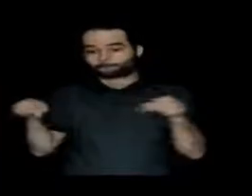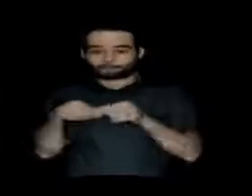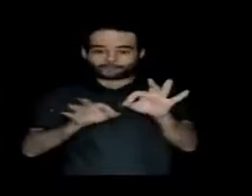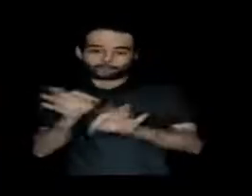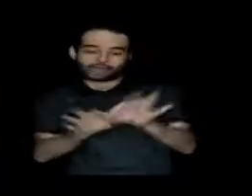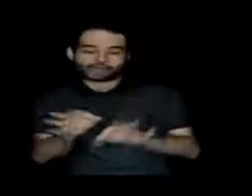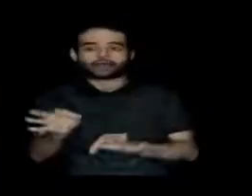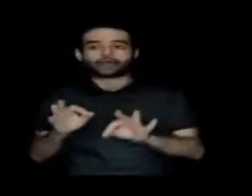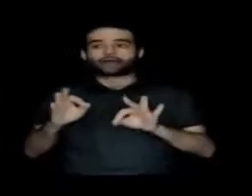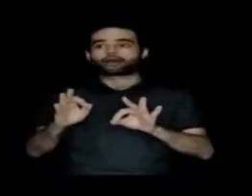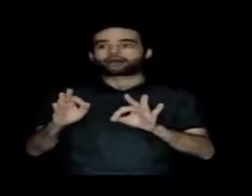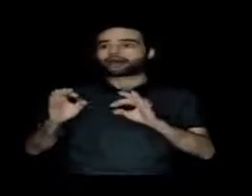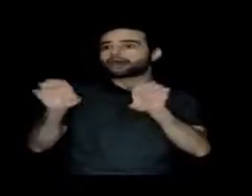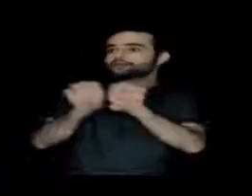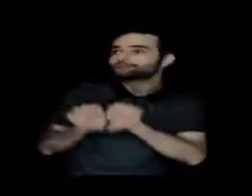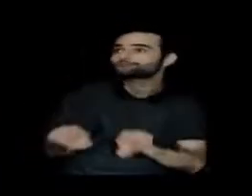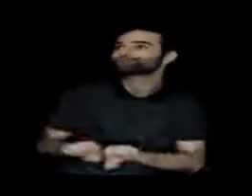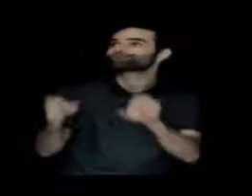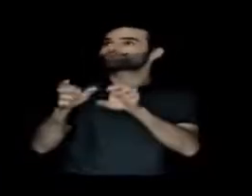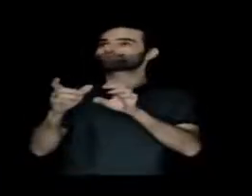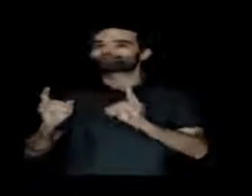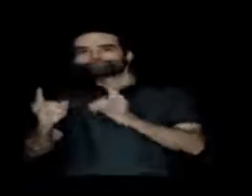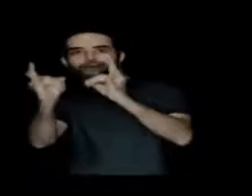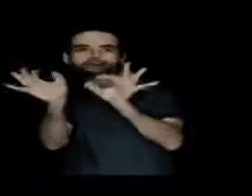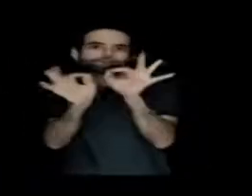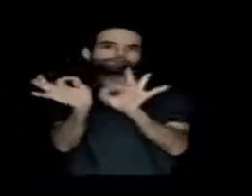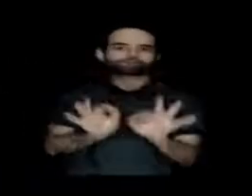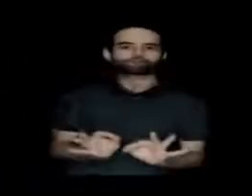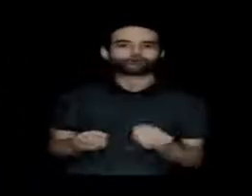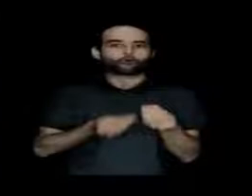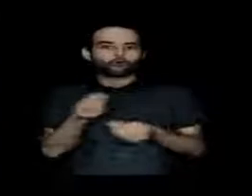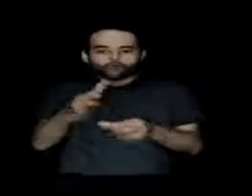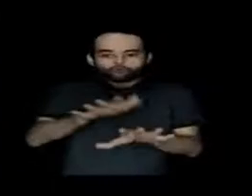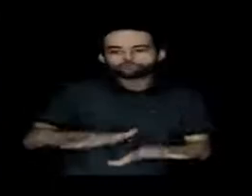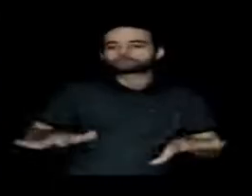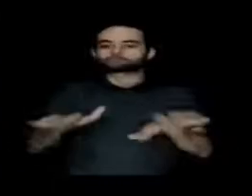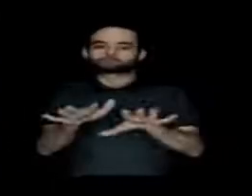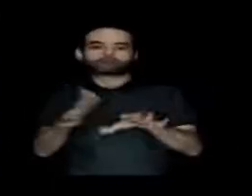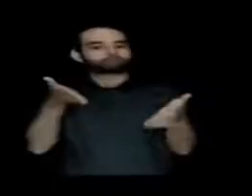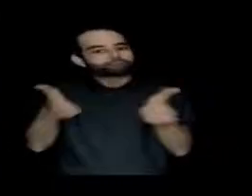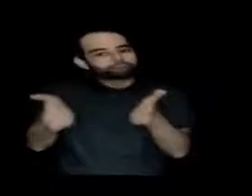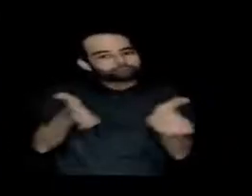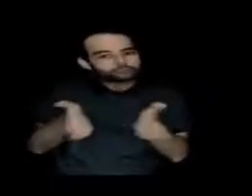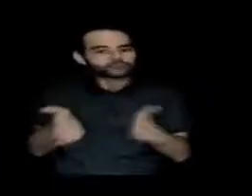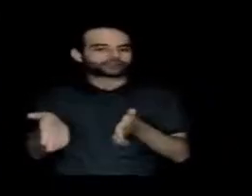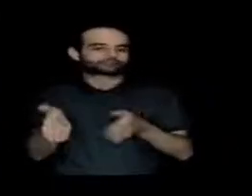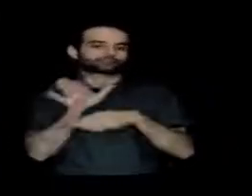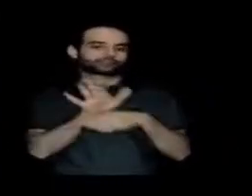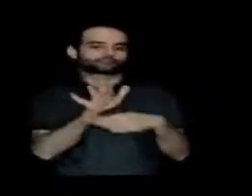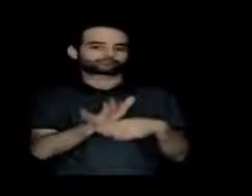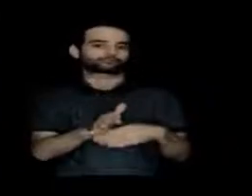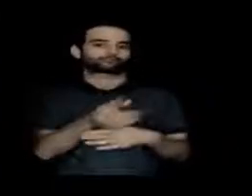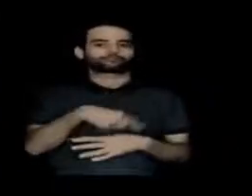When UNB heard about Janinne's approval, UNB went into a trance. Oh my God, now what are we gonna